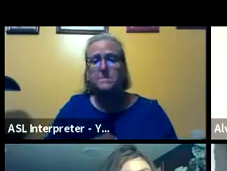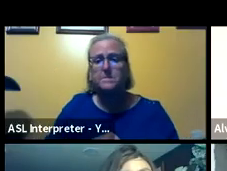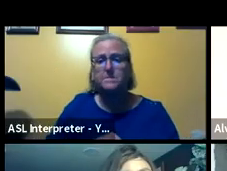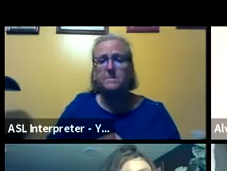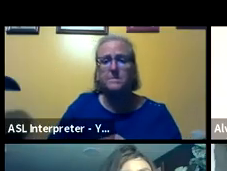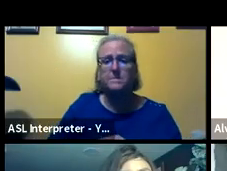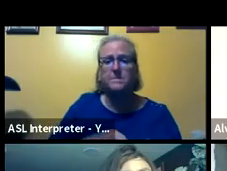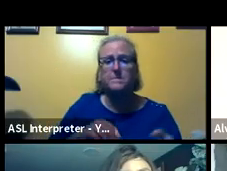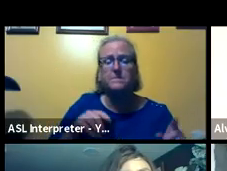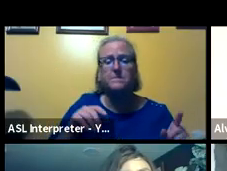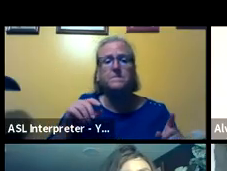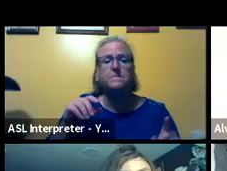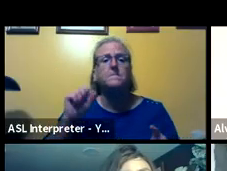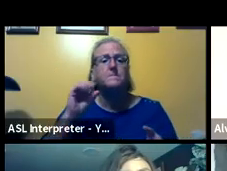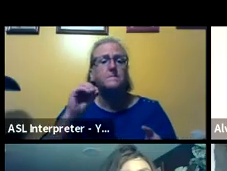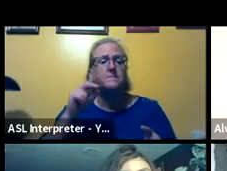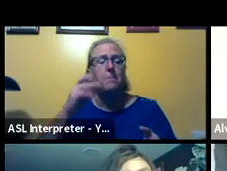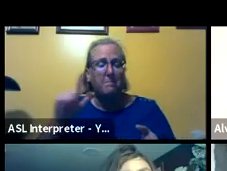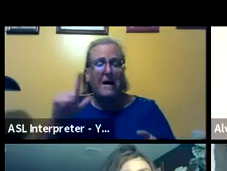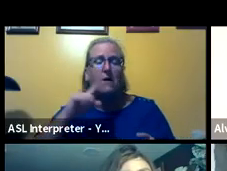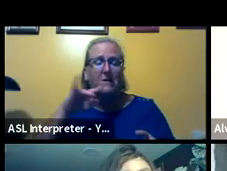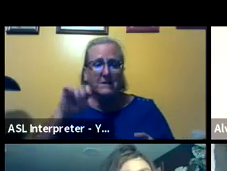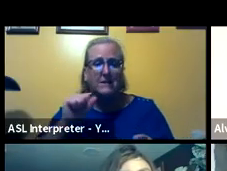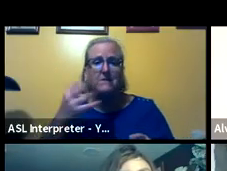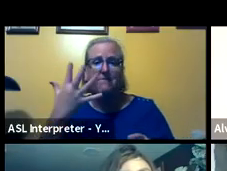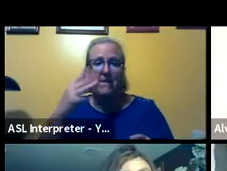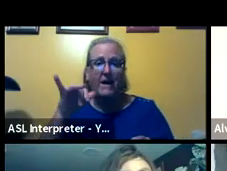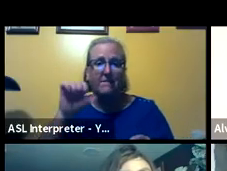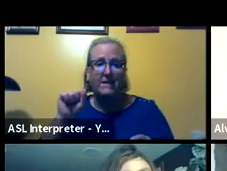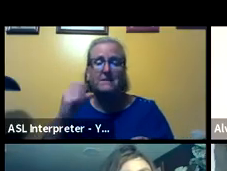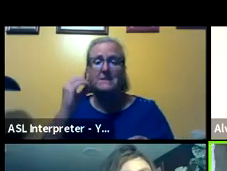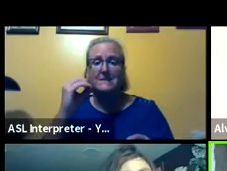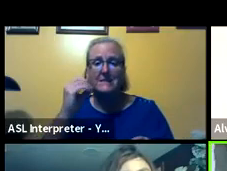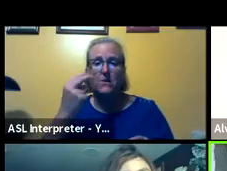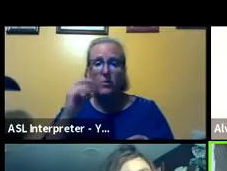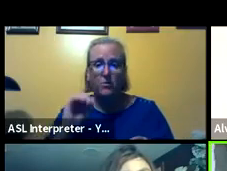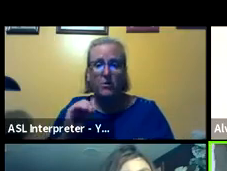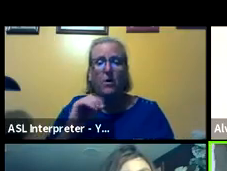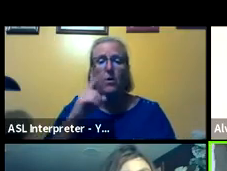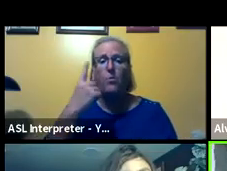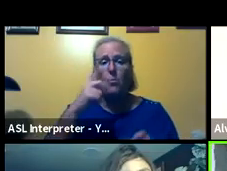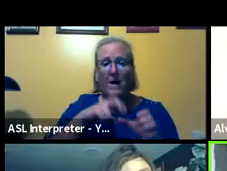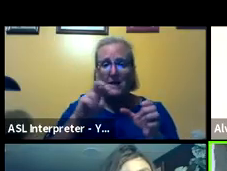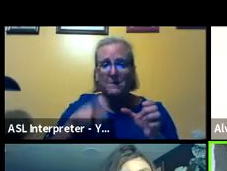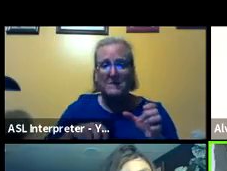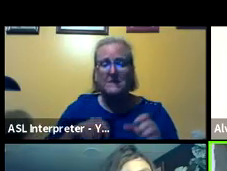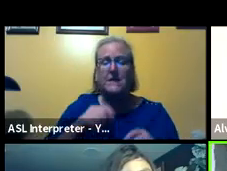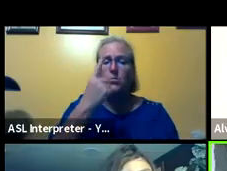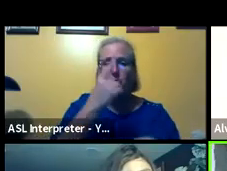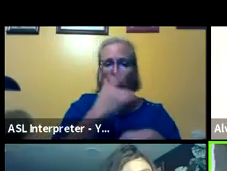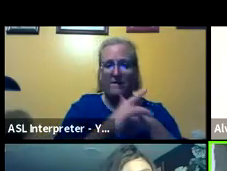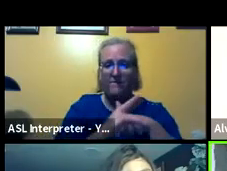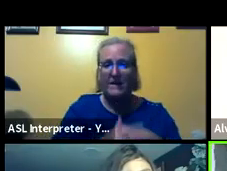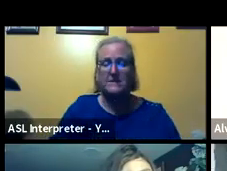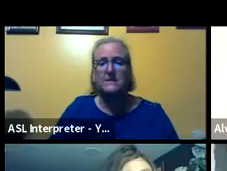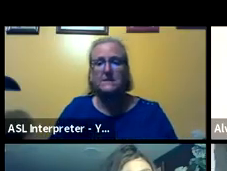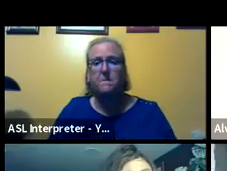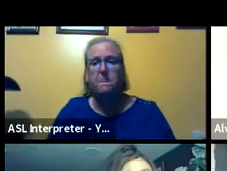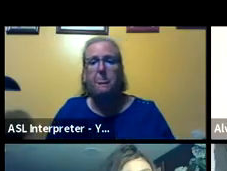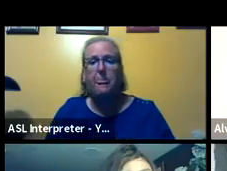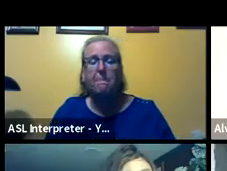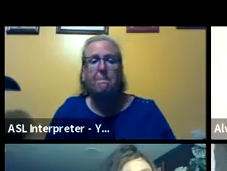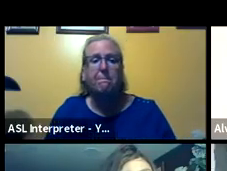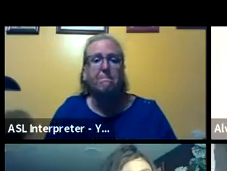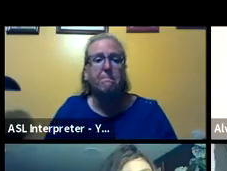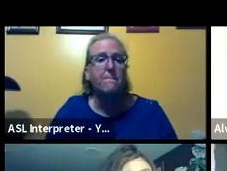Keely Powell votes yes. The motion carries 5 yes, 0 no, 1 abstention, and 1 vacancy.